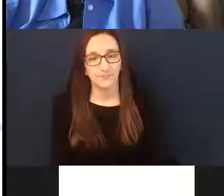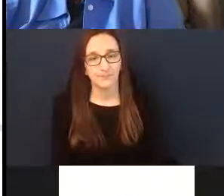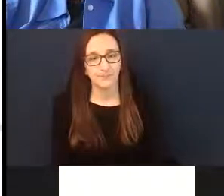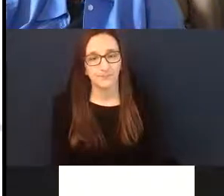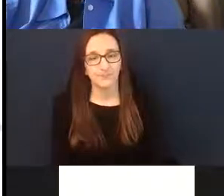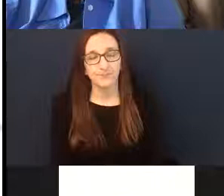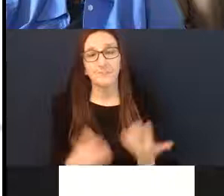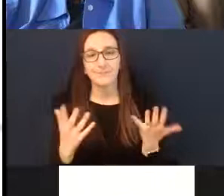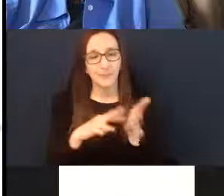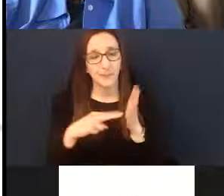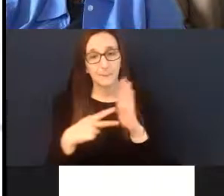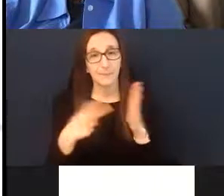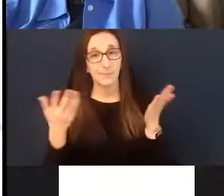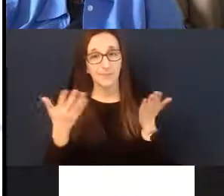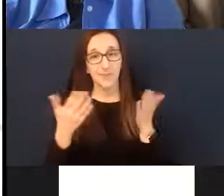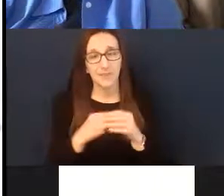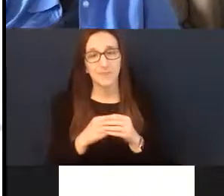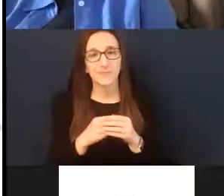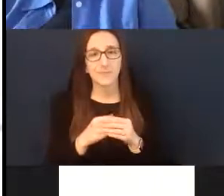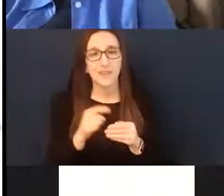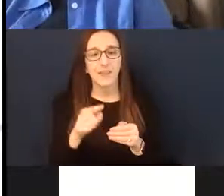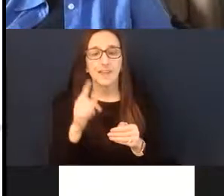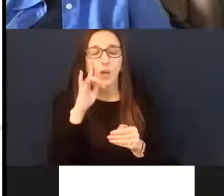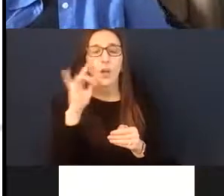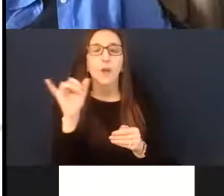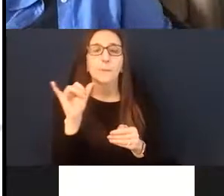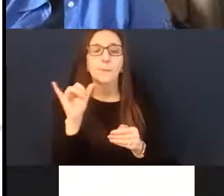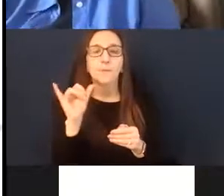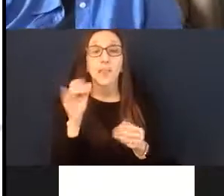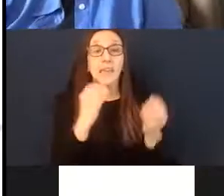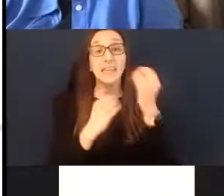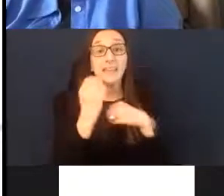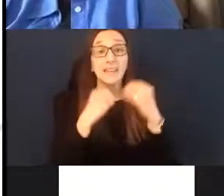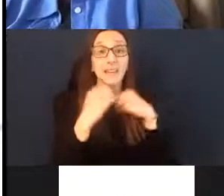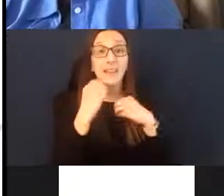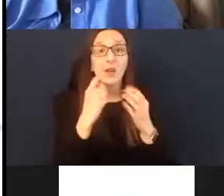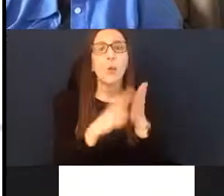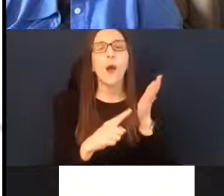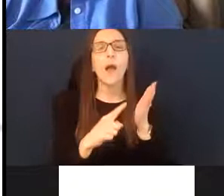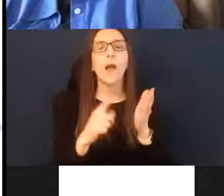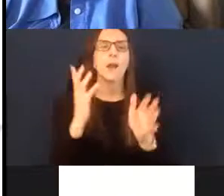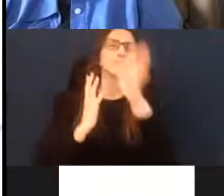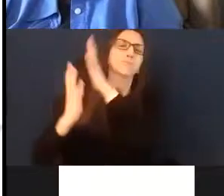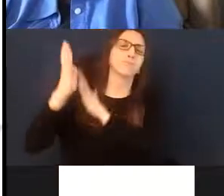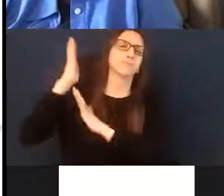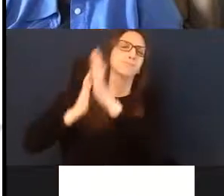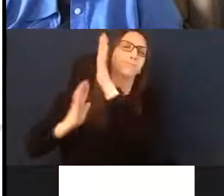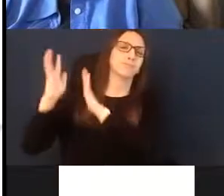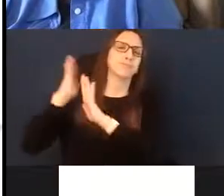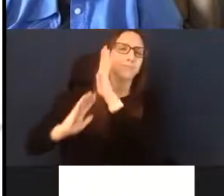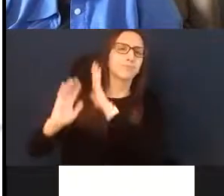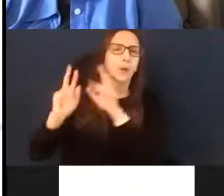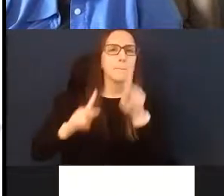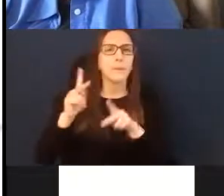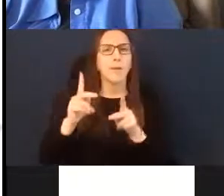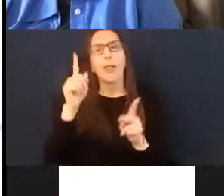So what is it? The Paleo diet focuses on eating what our ancestors did thousands of years ago.